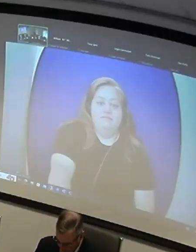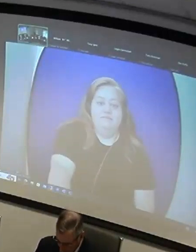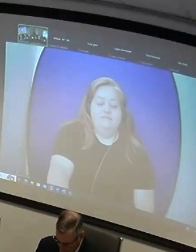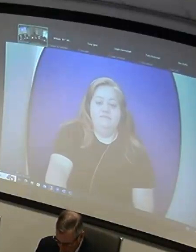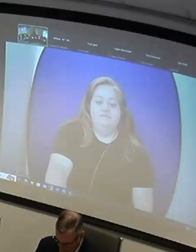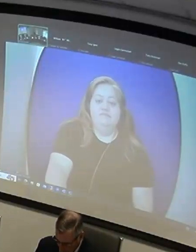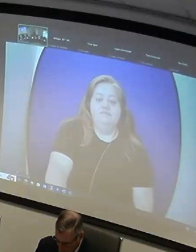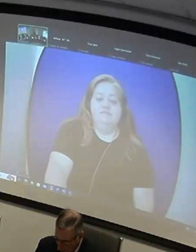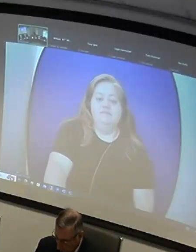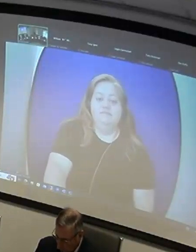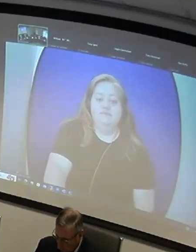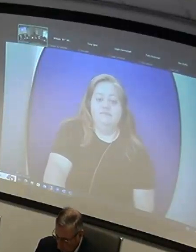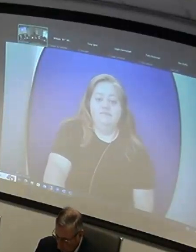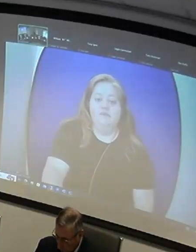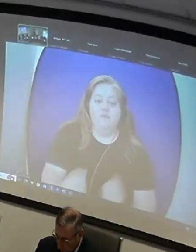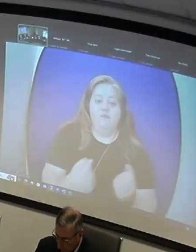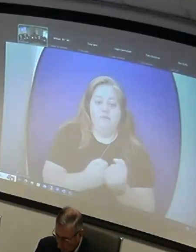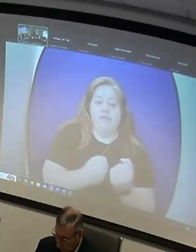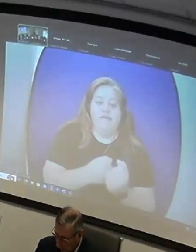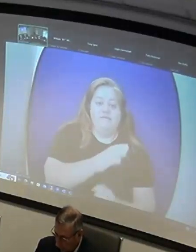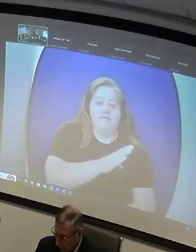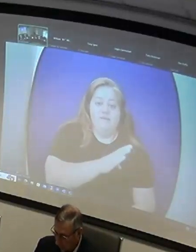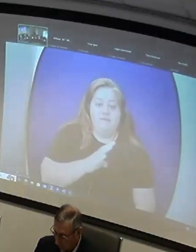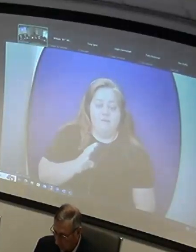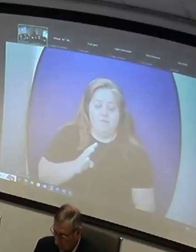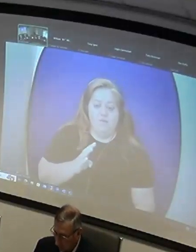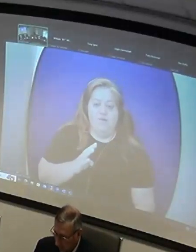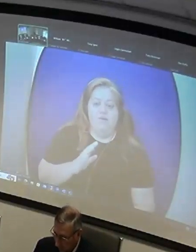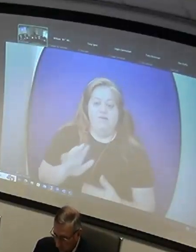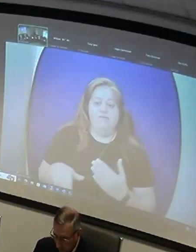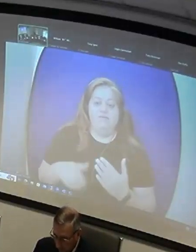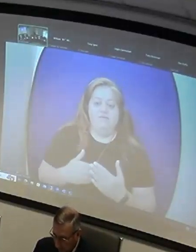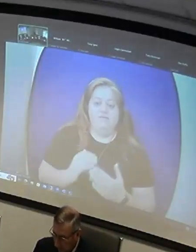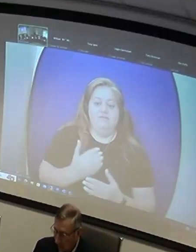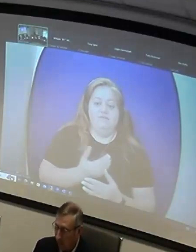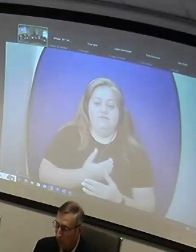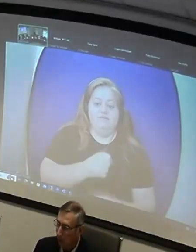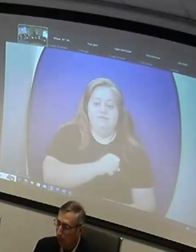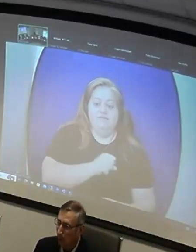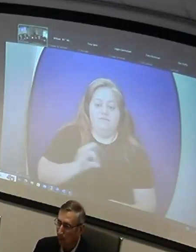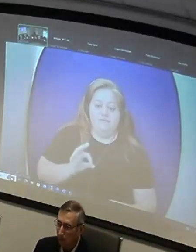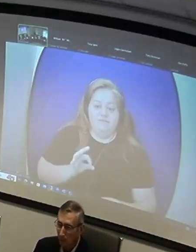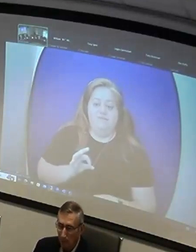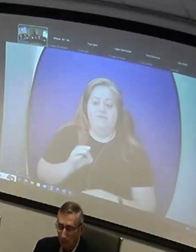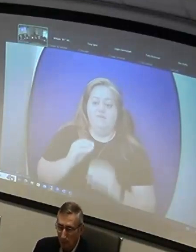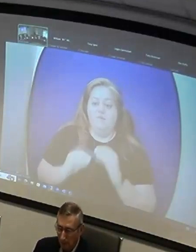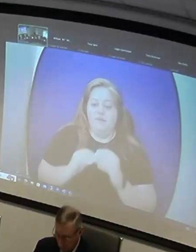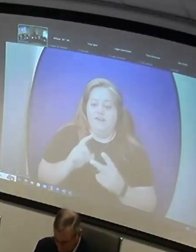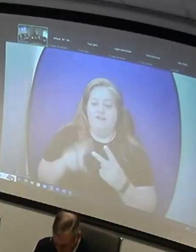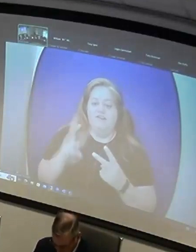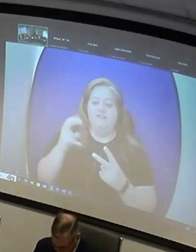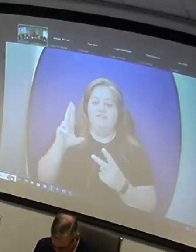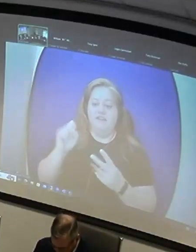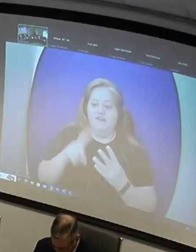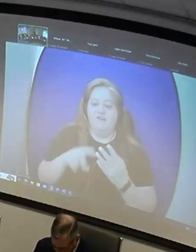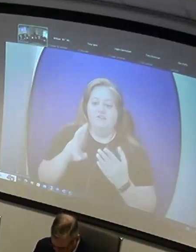Well, on behalf of the board, I want to wish all of our staff, ratepayers, vendors, contractors, everyone a happy